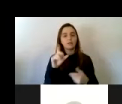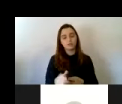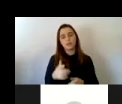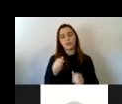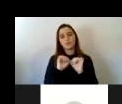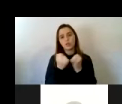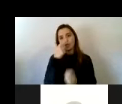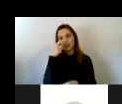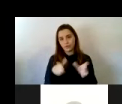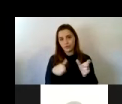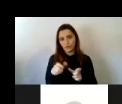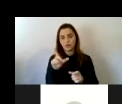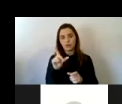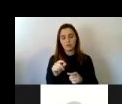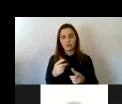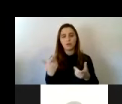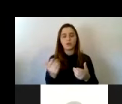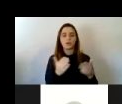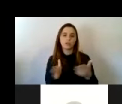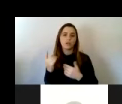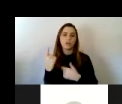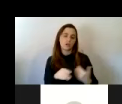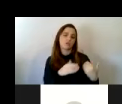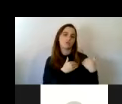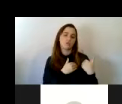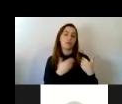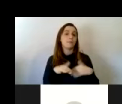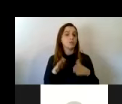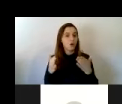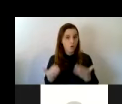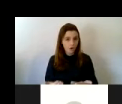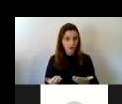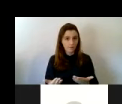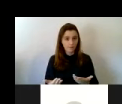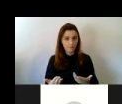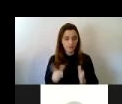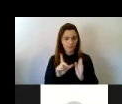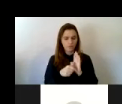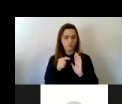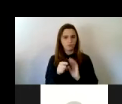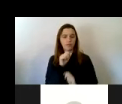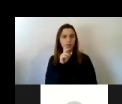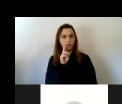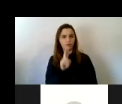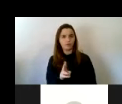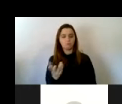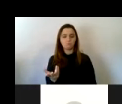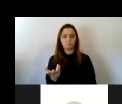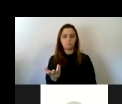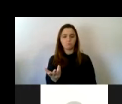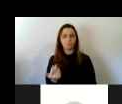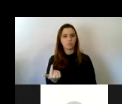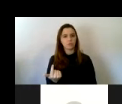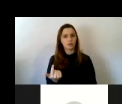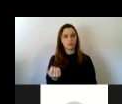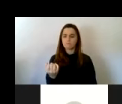non-governmental sector have responsibility. But now through this project we can see where is the defect, and we can contribute to